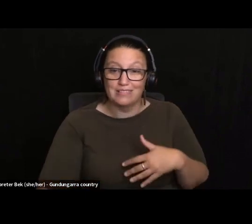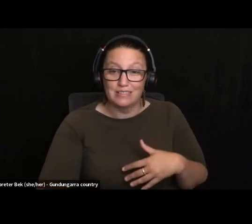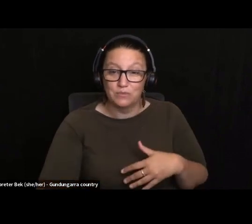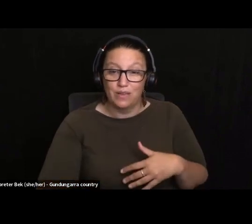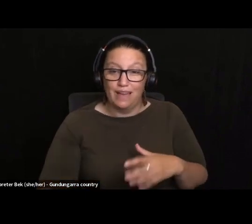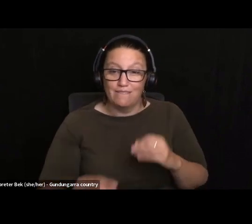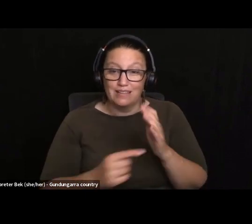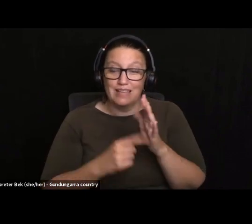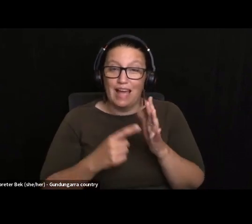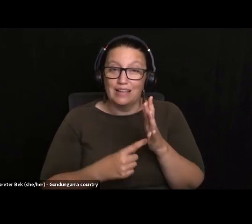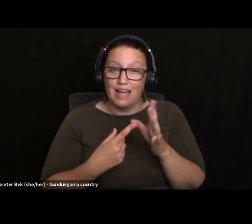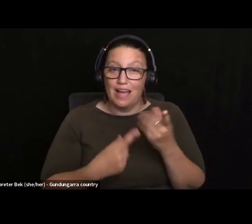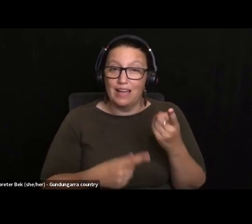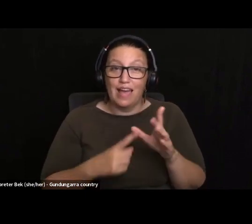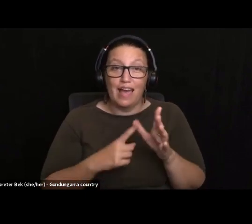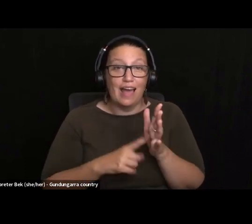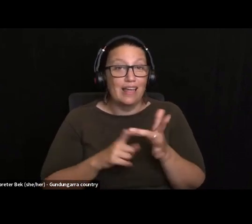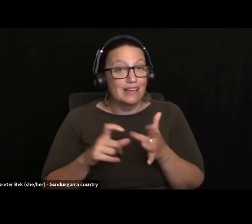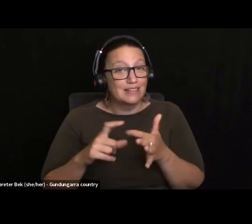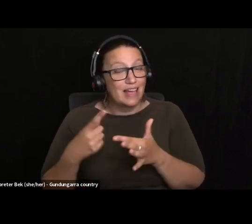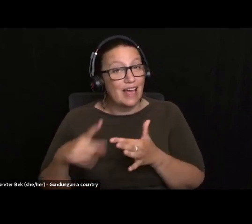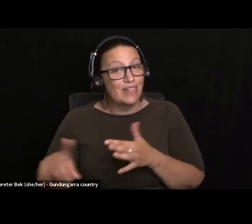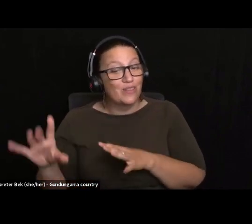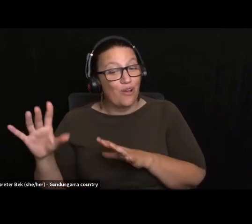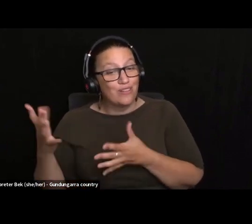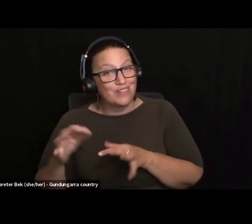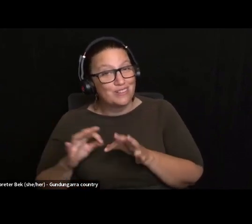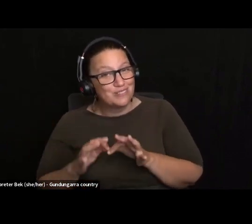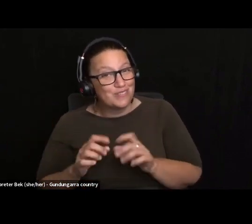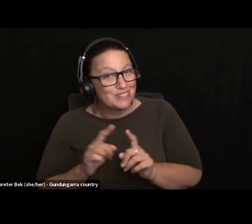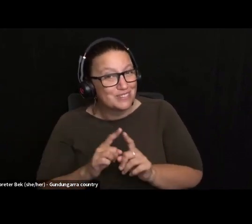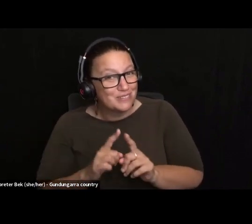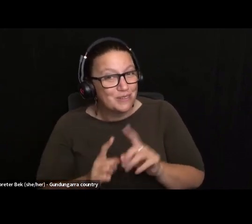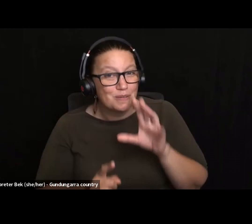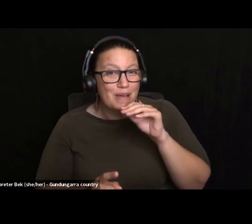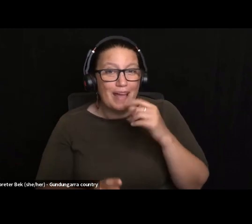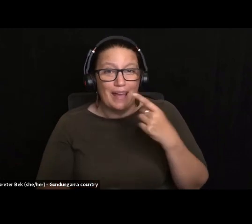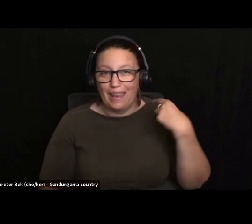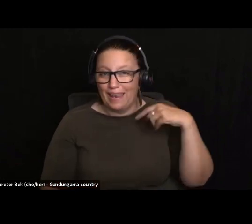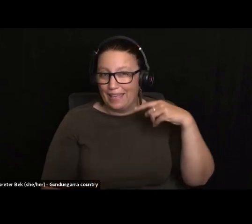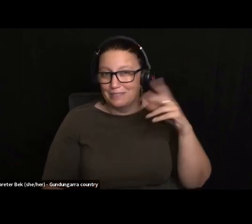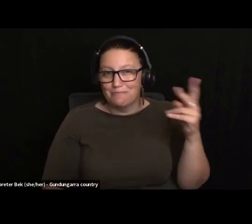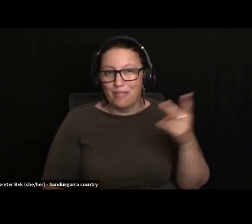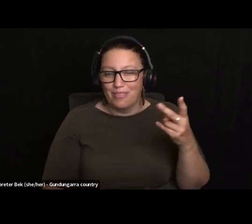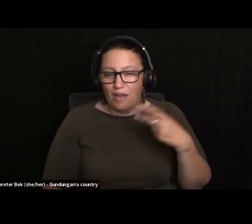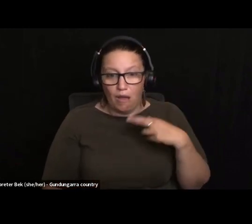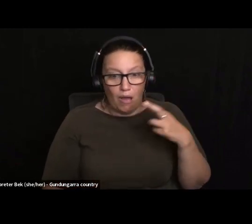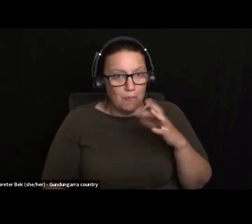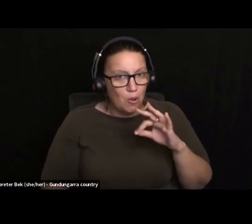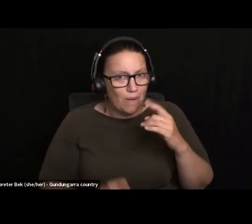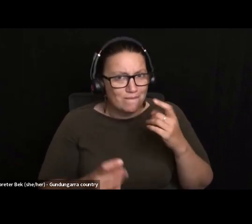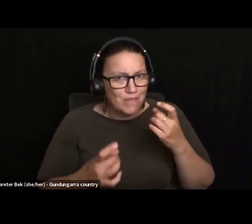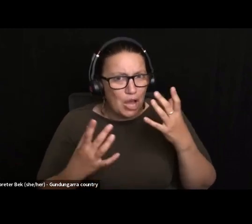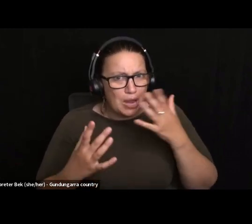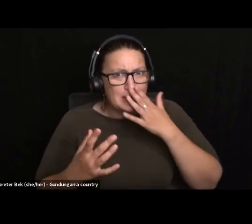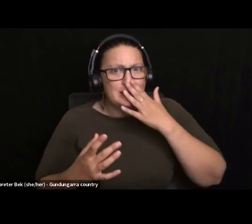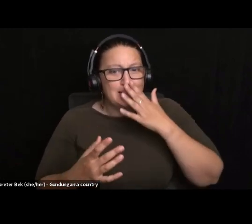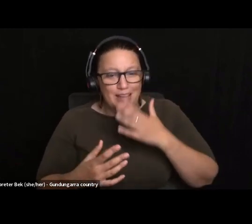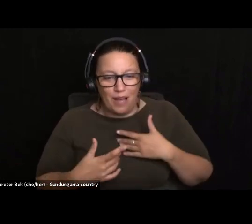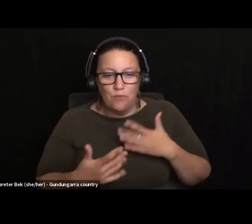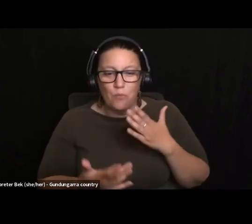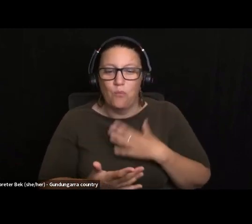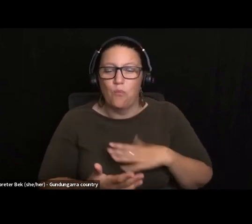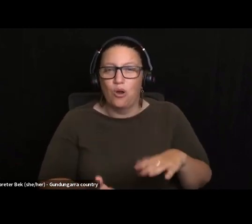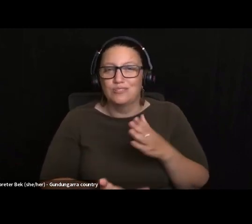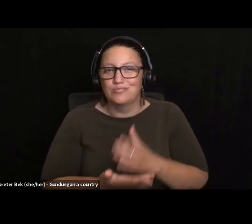and our Auslan interpreters, Beck and Lizzie. And I hope I haven't forgotten anyone, but I really want to